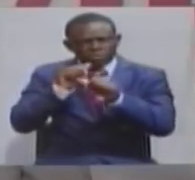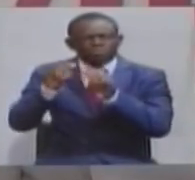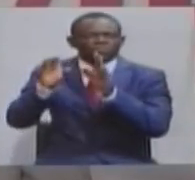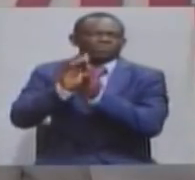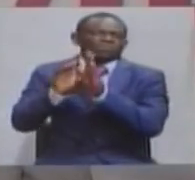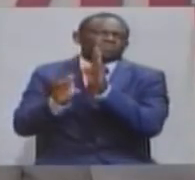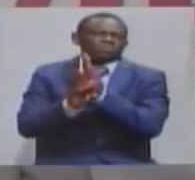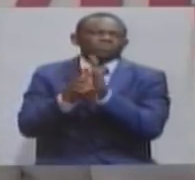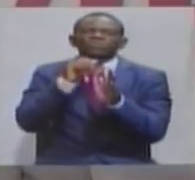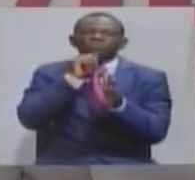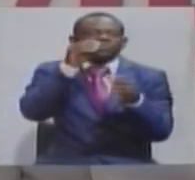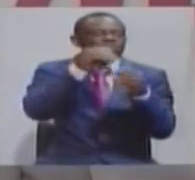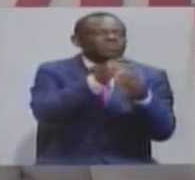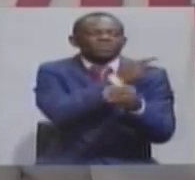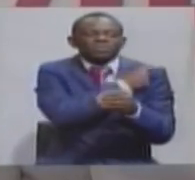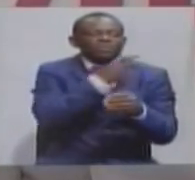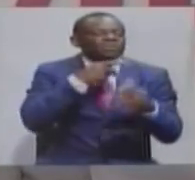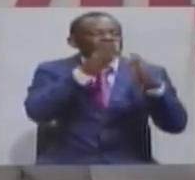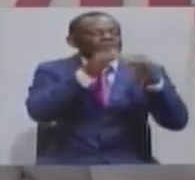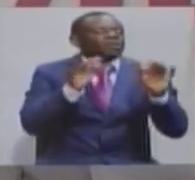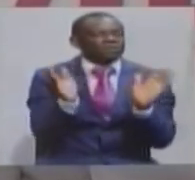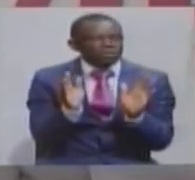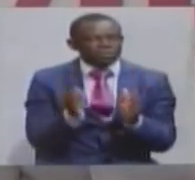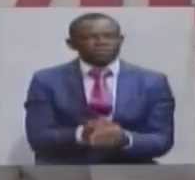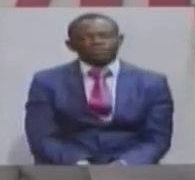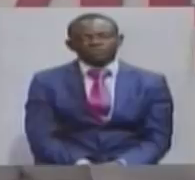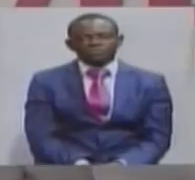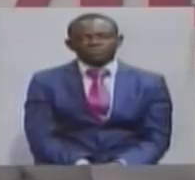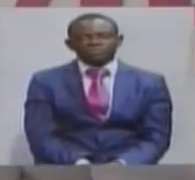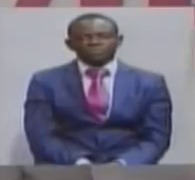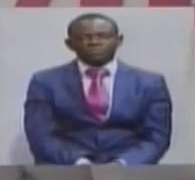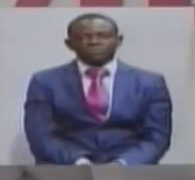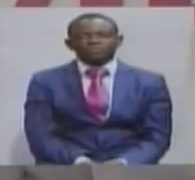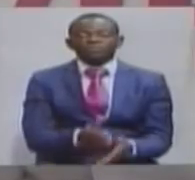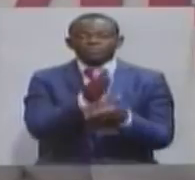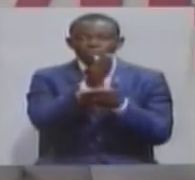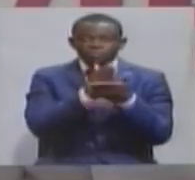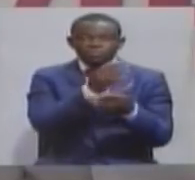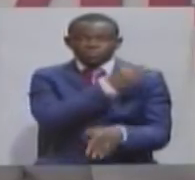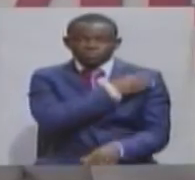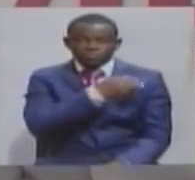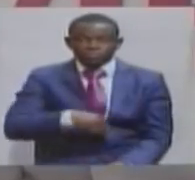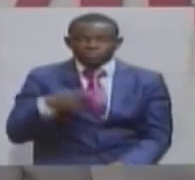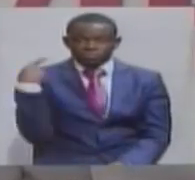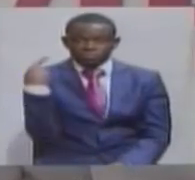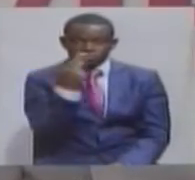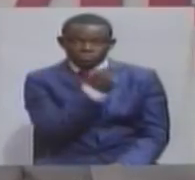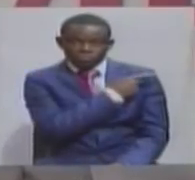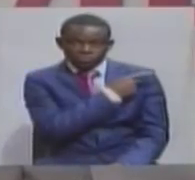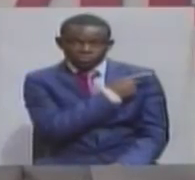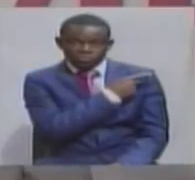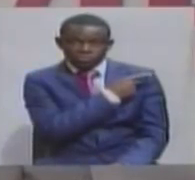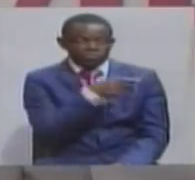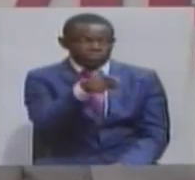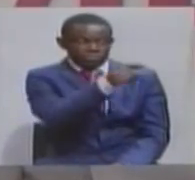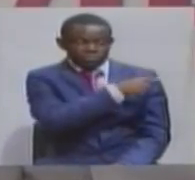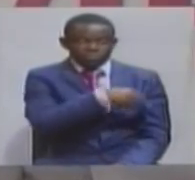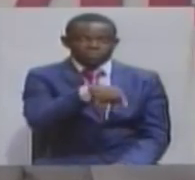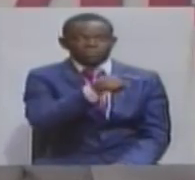who don't run away from meeting ministers, they came to see me and they said, look, the 12th is a Tuesday and Parliament... Those who recognize